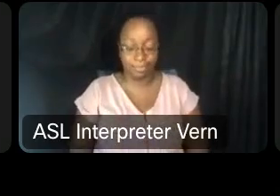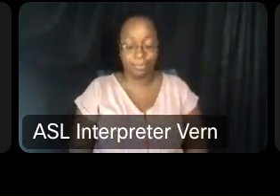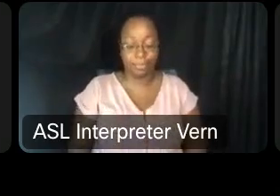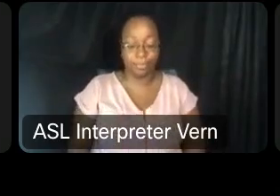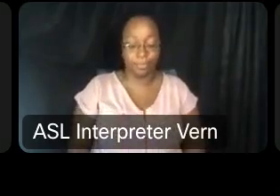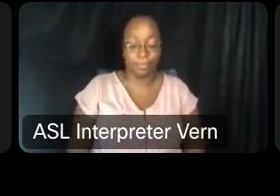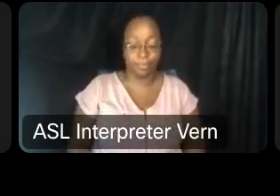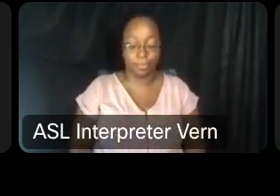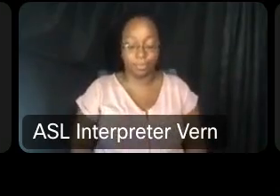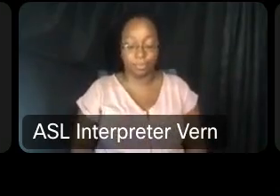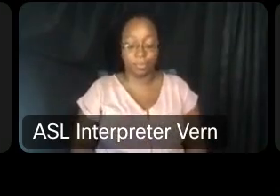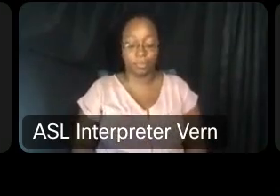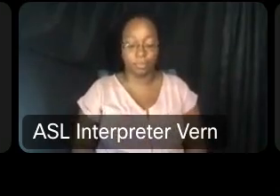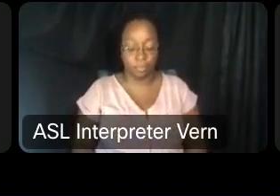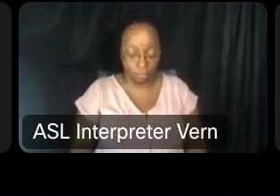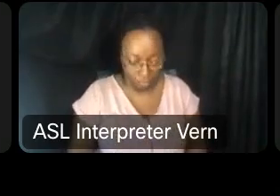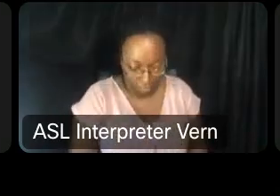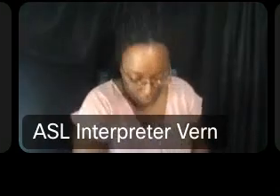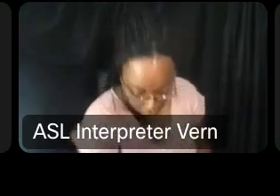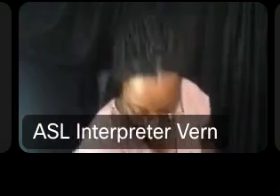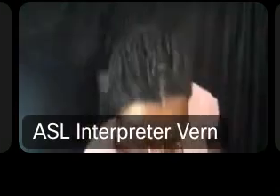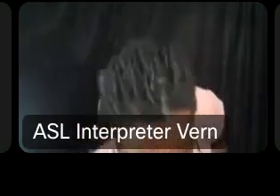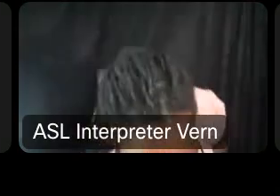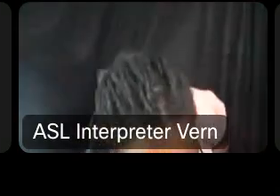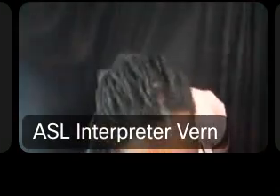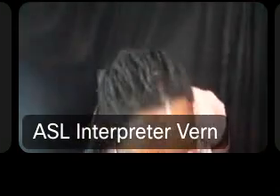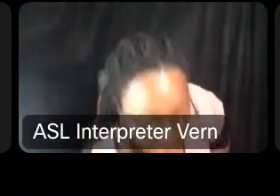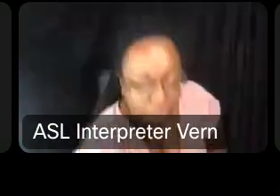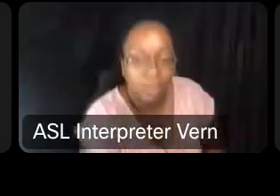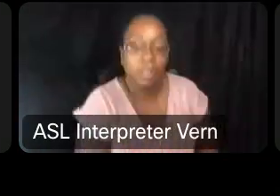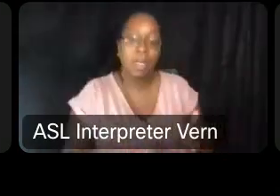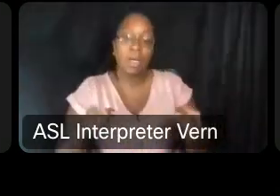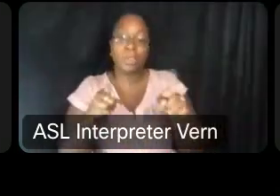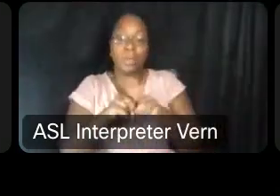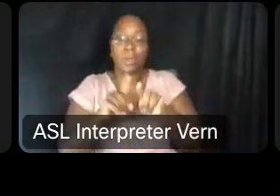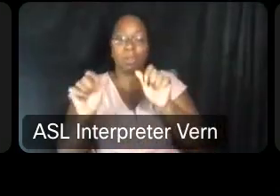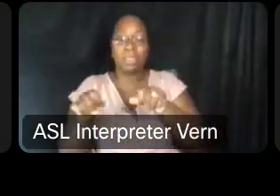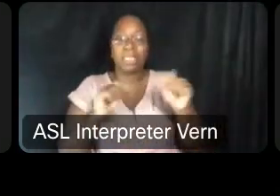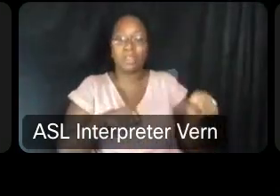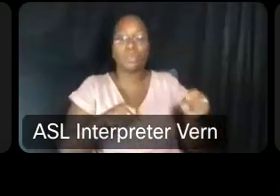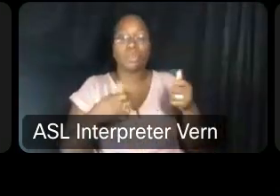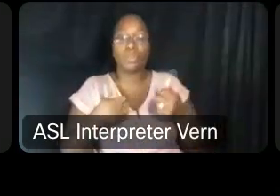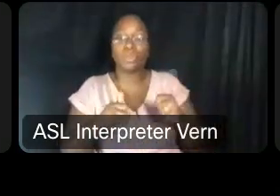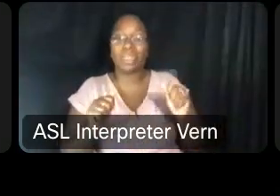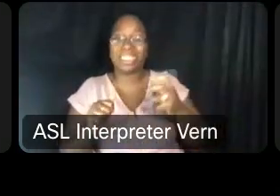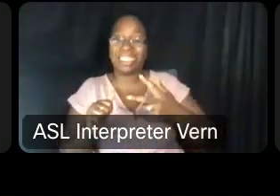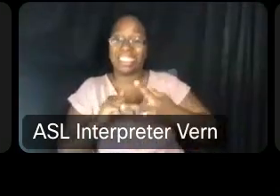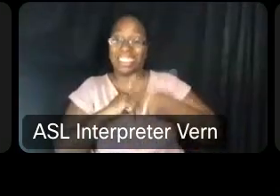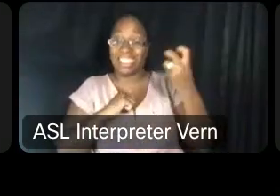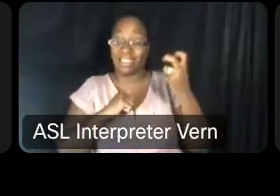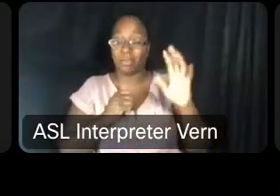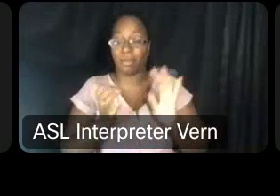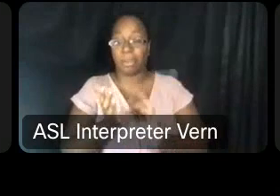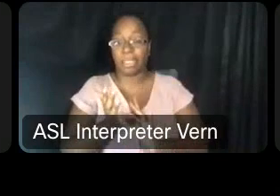also the potential for stealing the medication that the survivor is using. And the abusive partner can